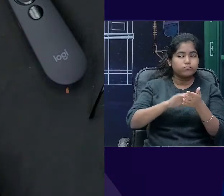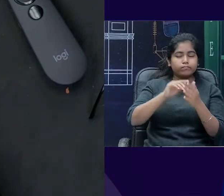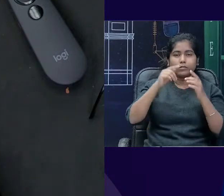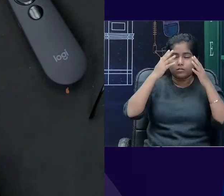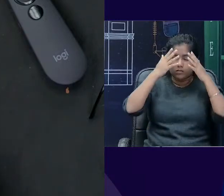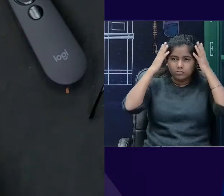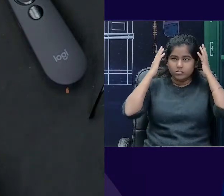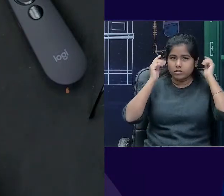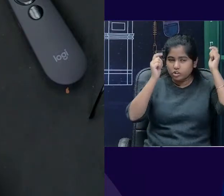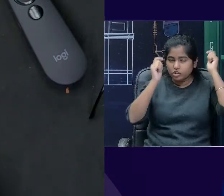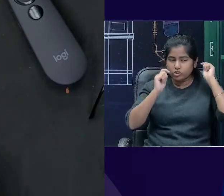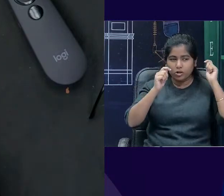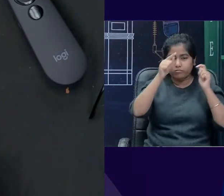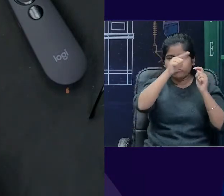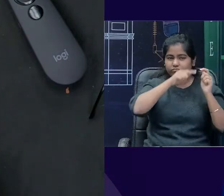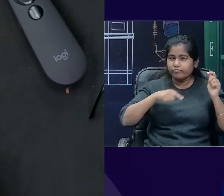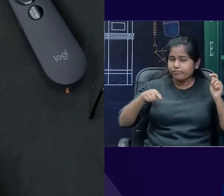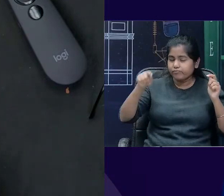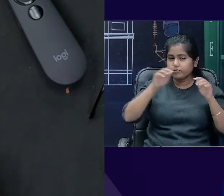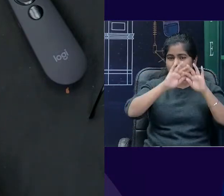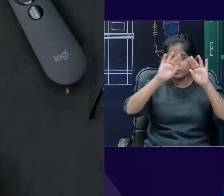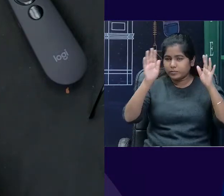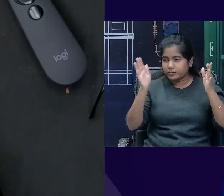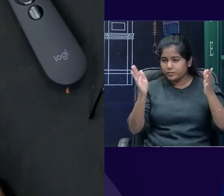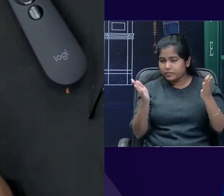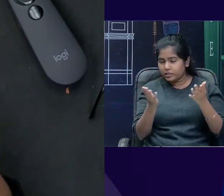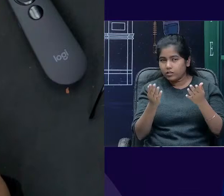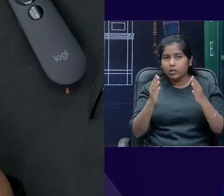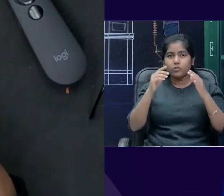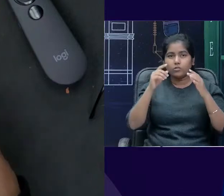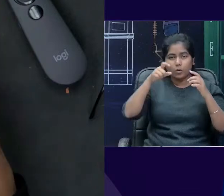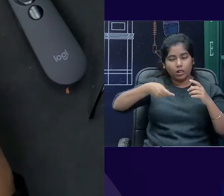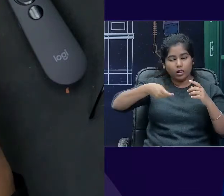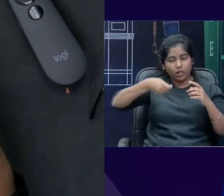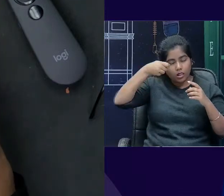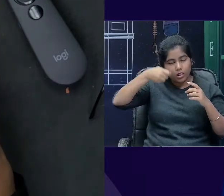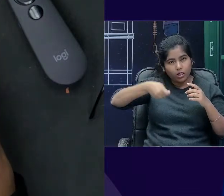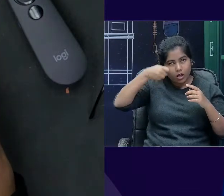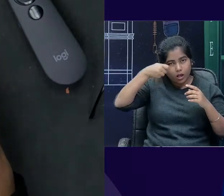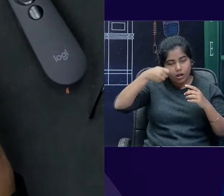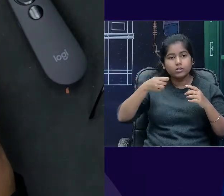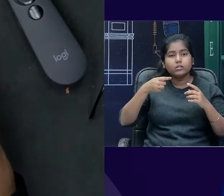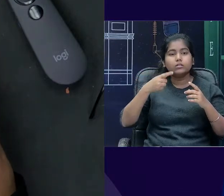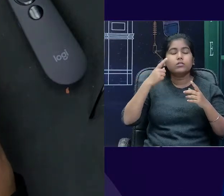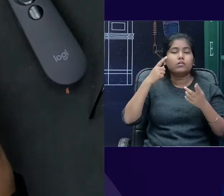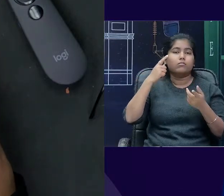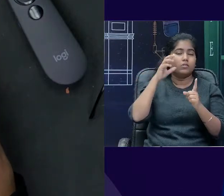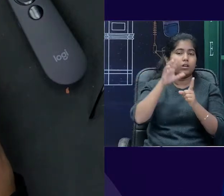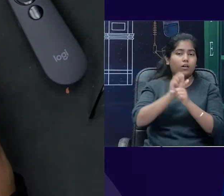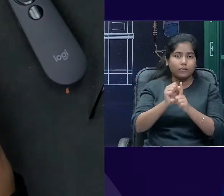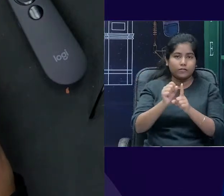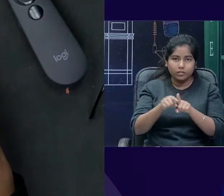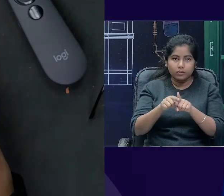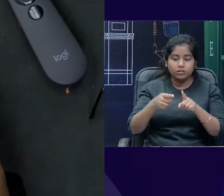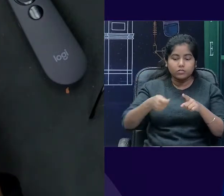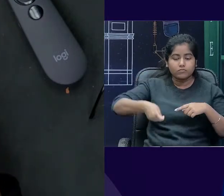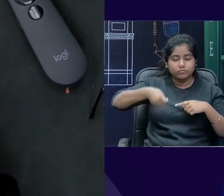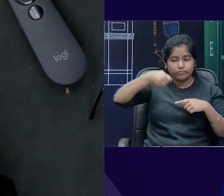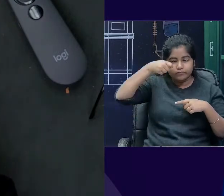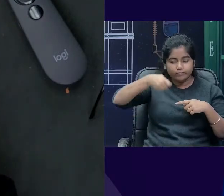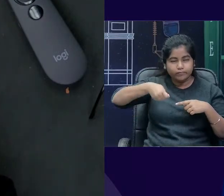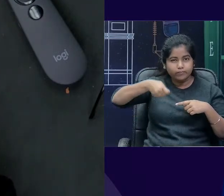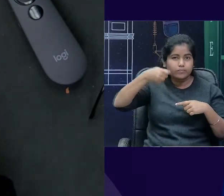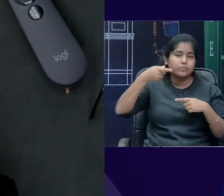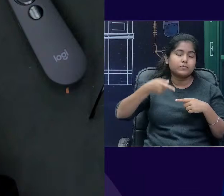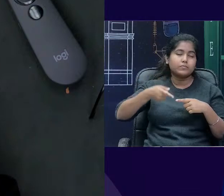the hat or the lens carrying, means we can identify that this is a magnifying detective. glass. Detective.